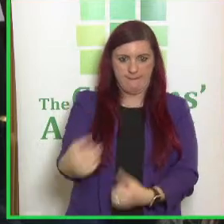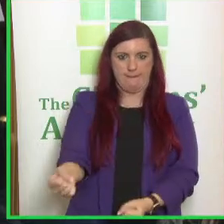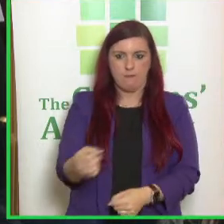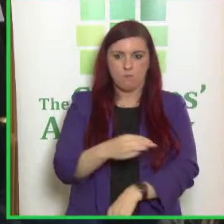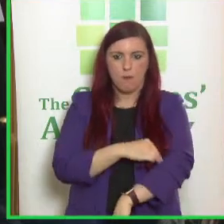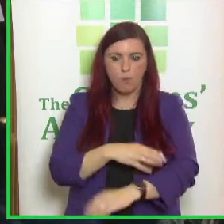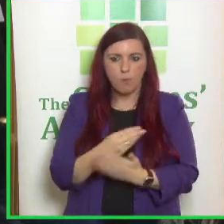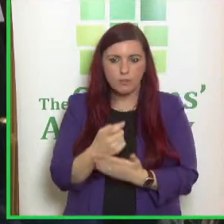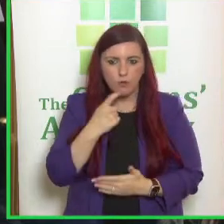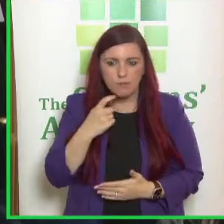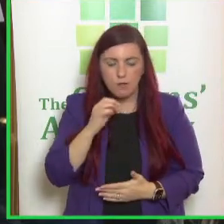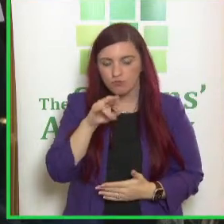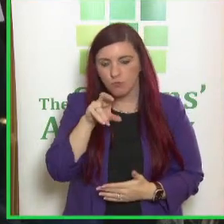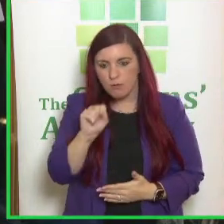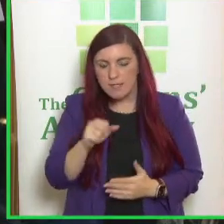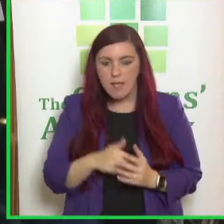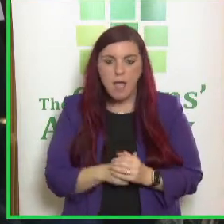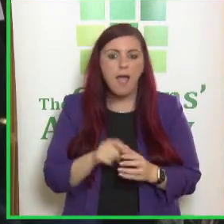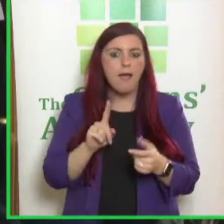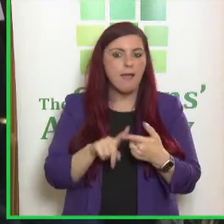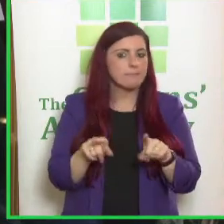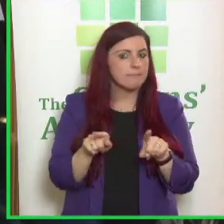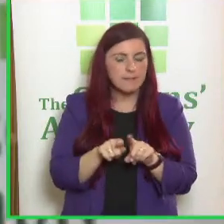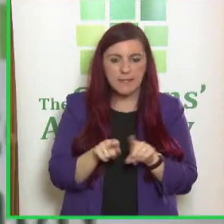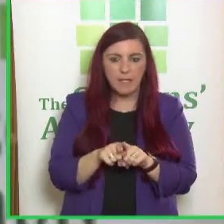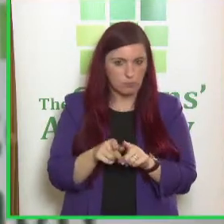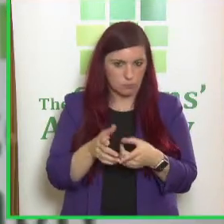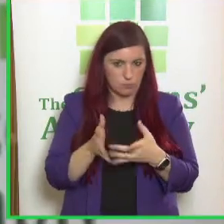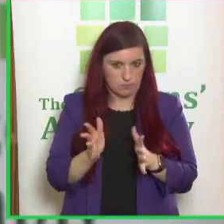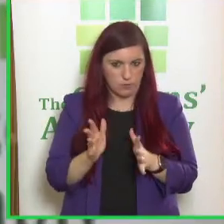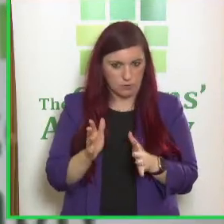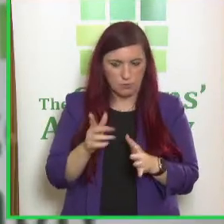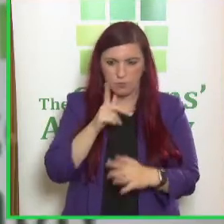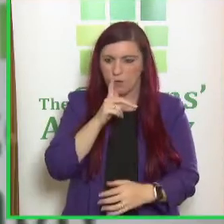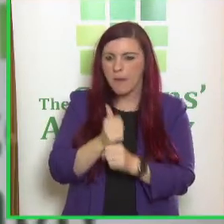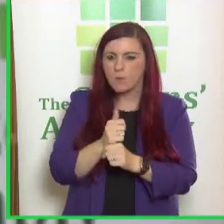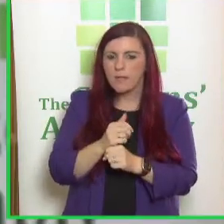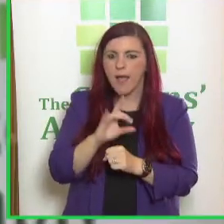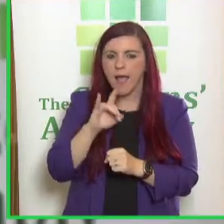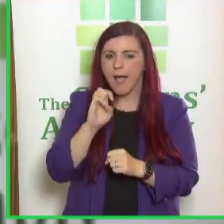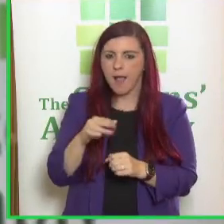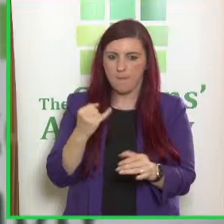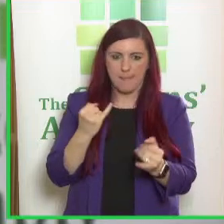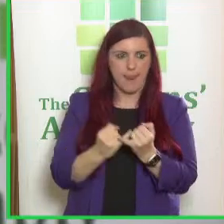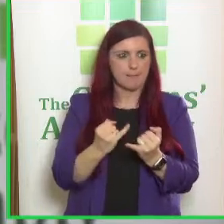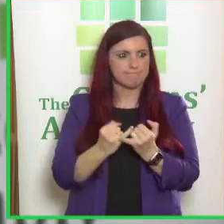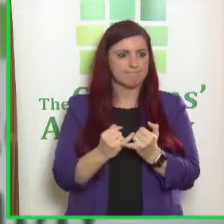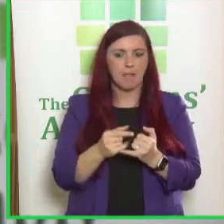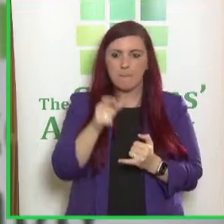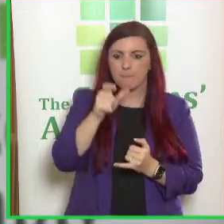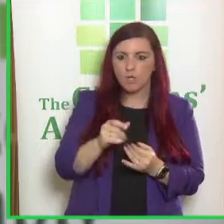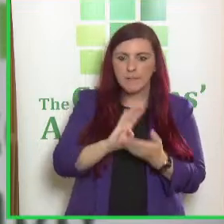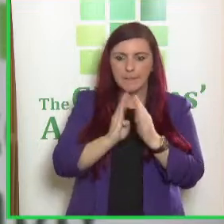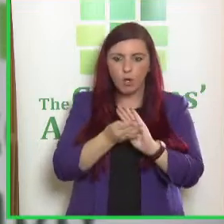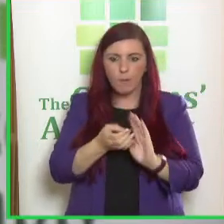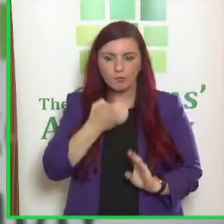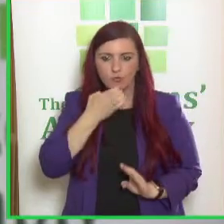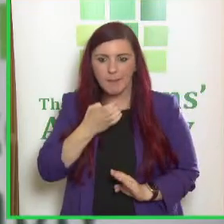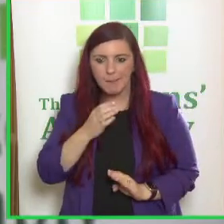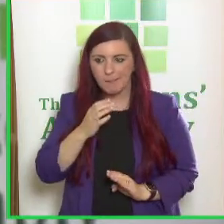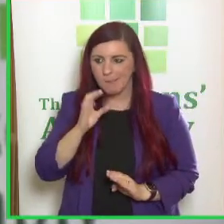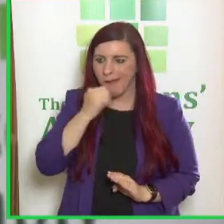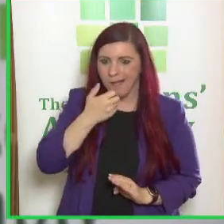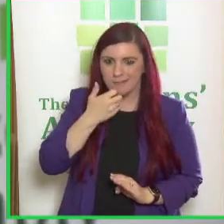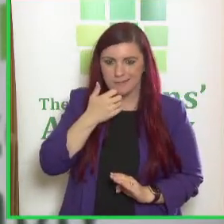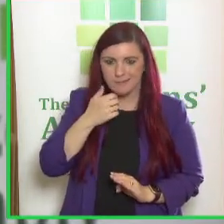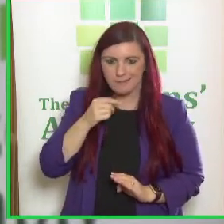use. And we also heard about the harms caused by criminalising people who have problematic drug use, or the shame